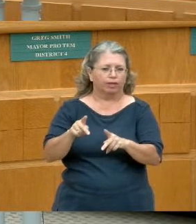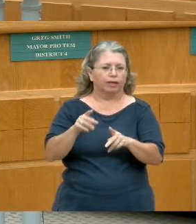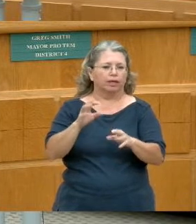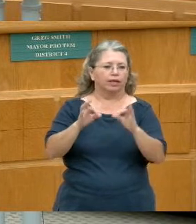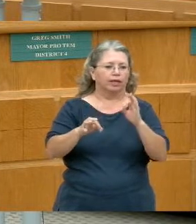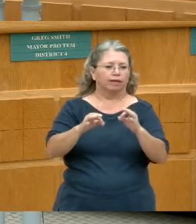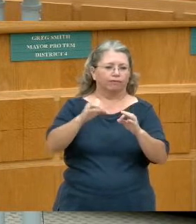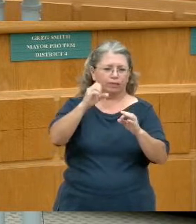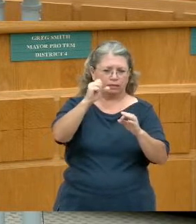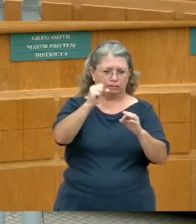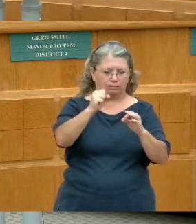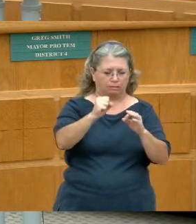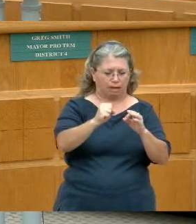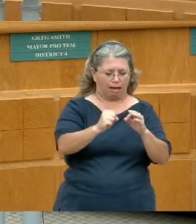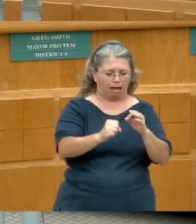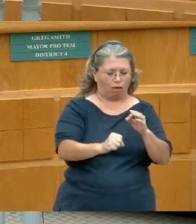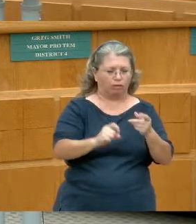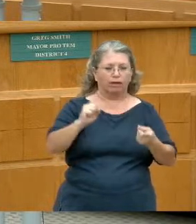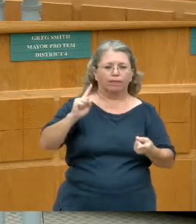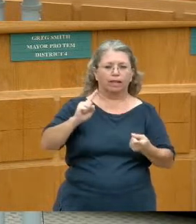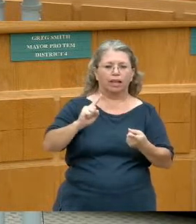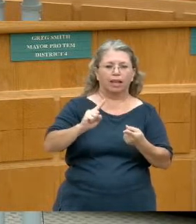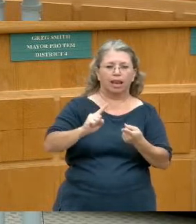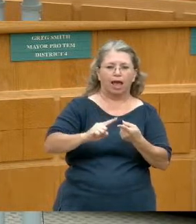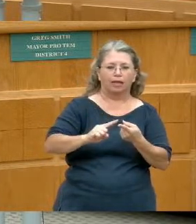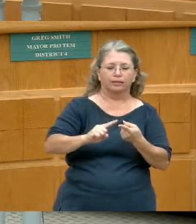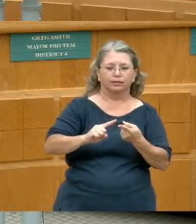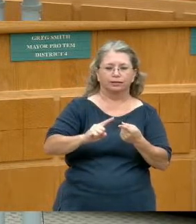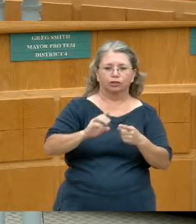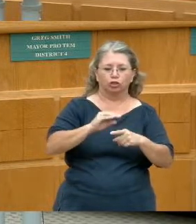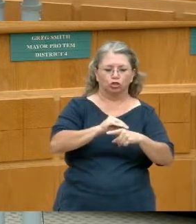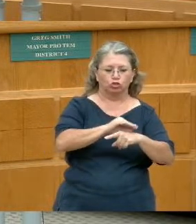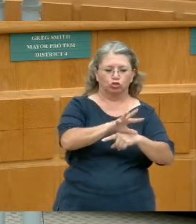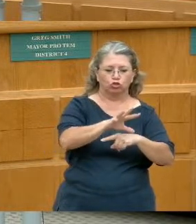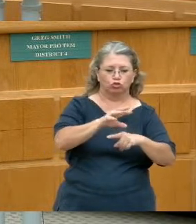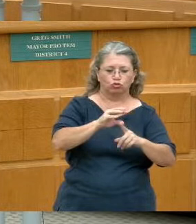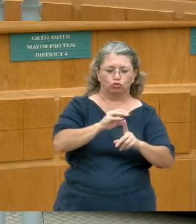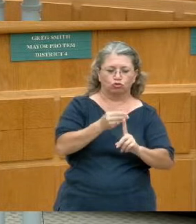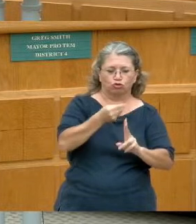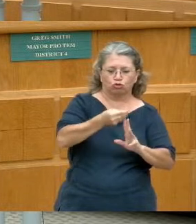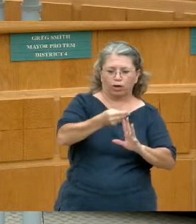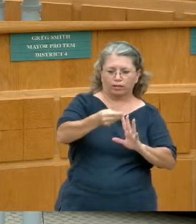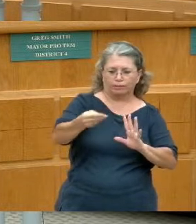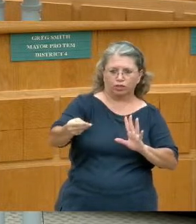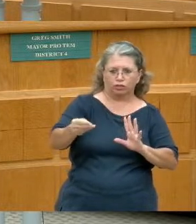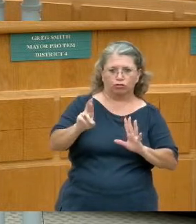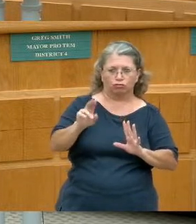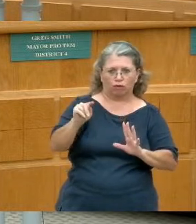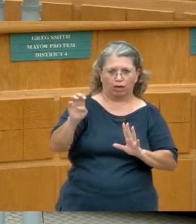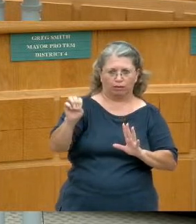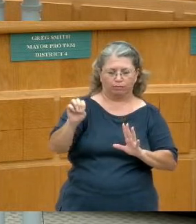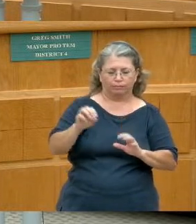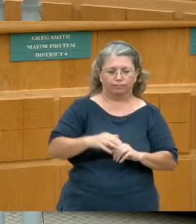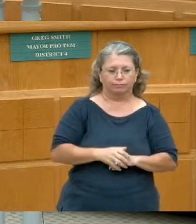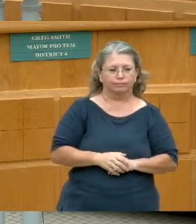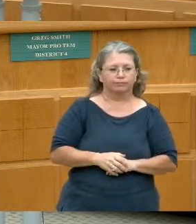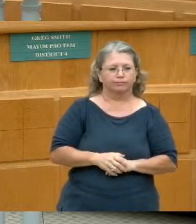we've started to look at different things that predict this. And what we're starting to find is that almost everything that we look